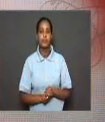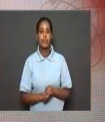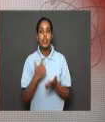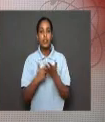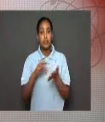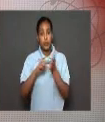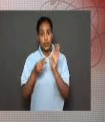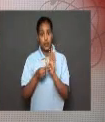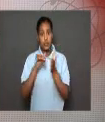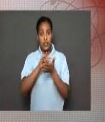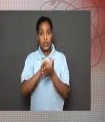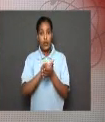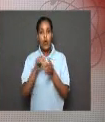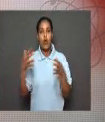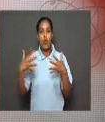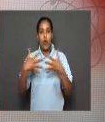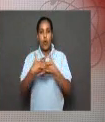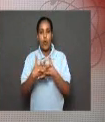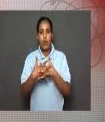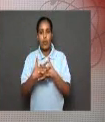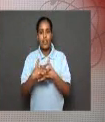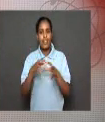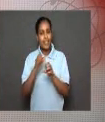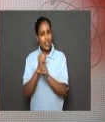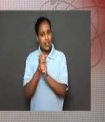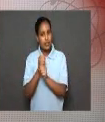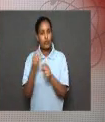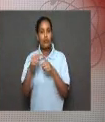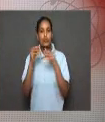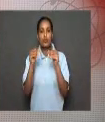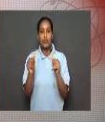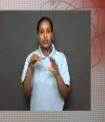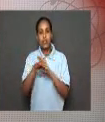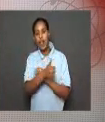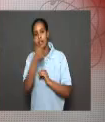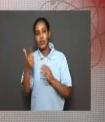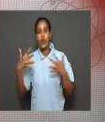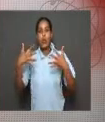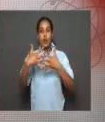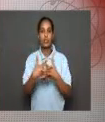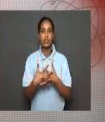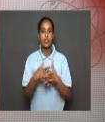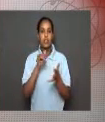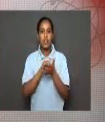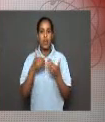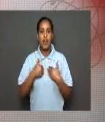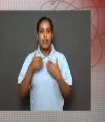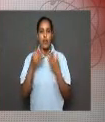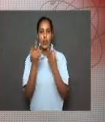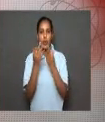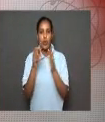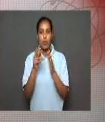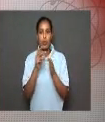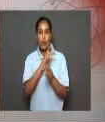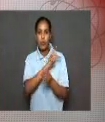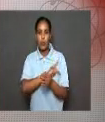This means that compounds have a tendency to dissolve in other compounds that have properties